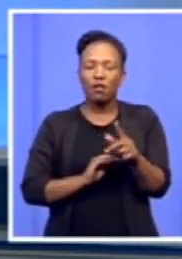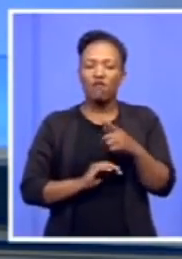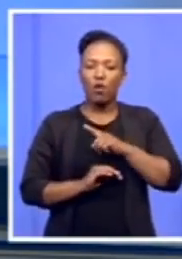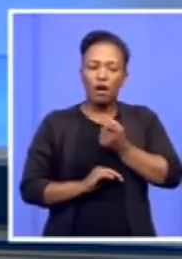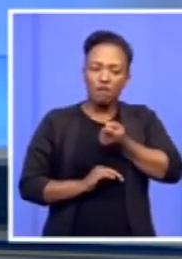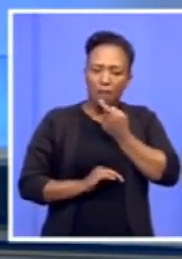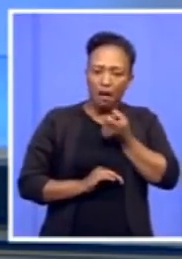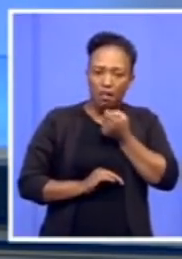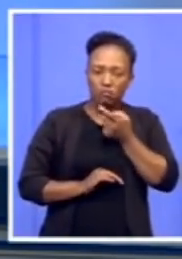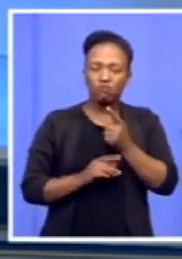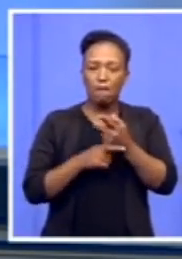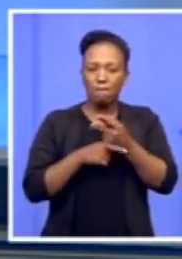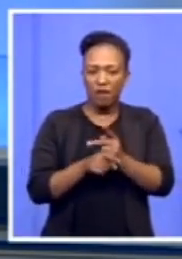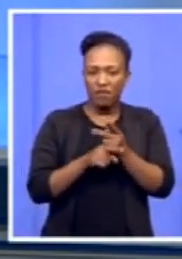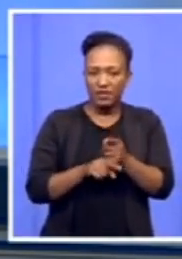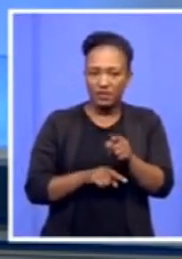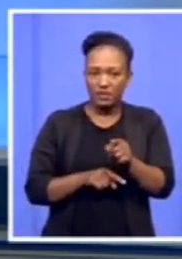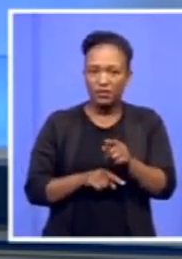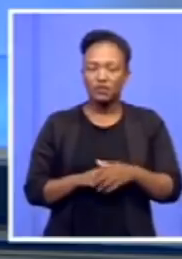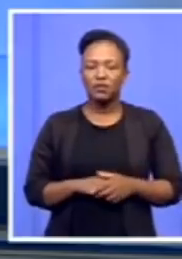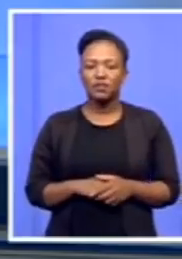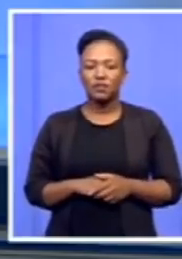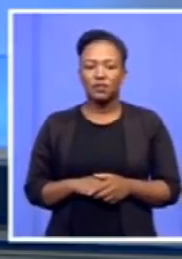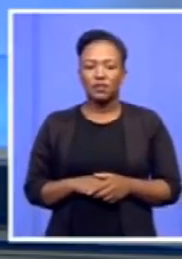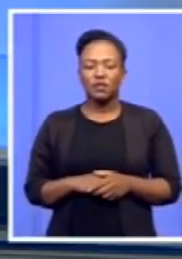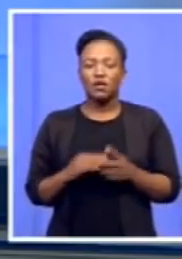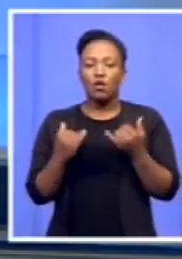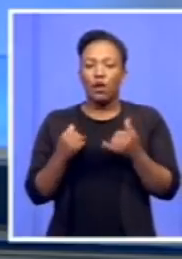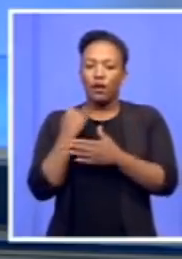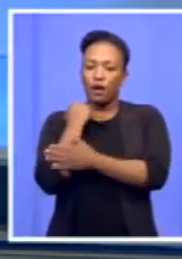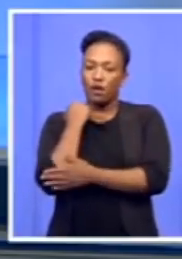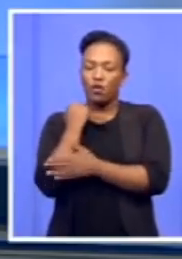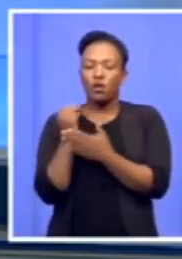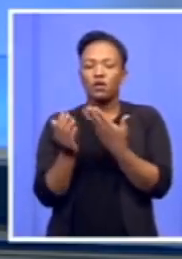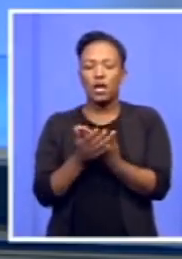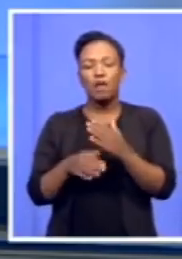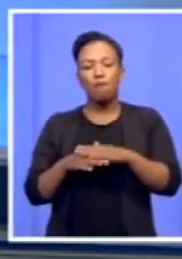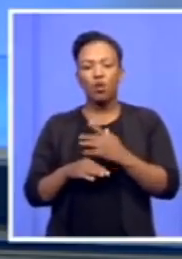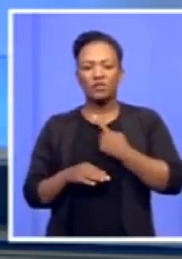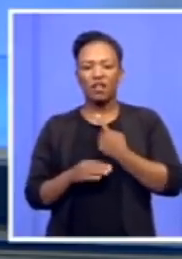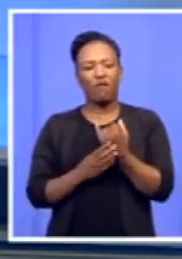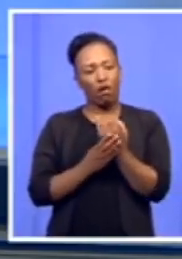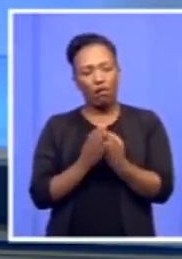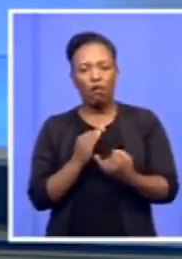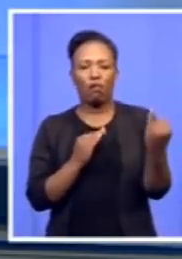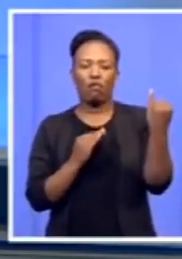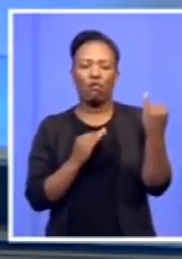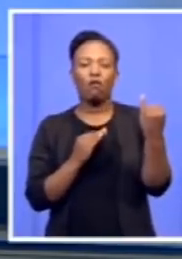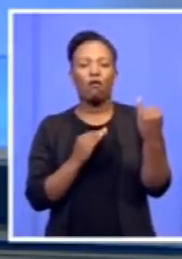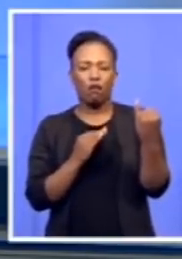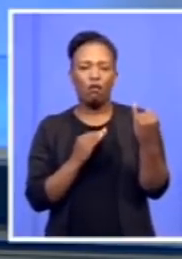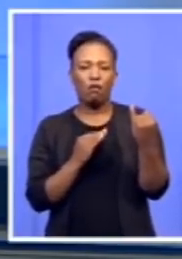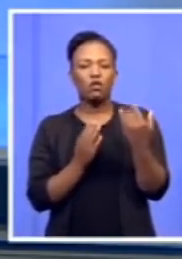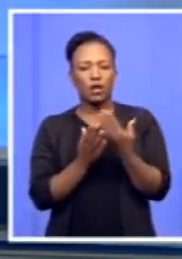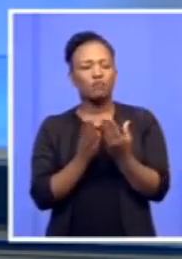that countries can become more self-reliant and enabled to address health crises as